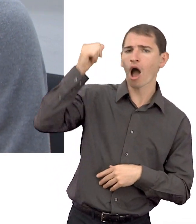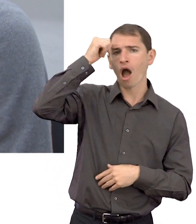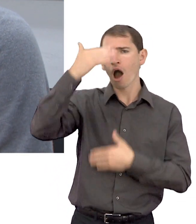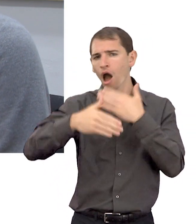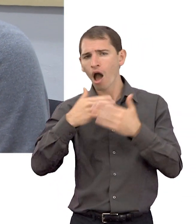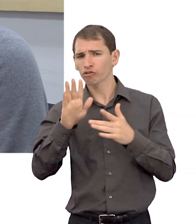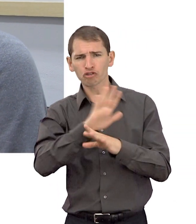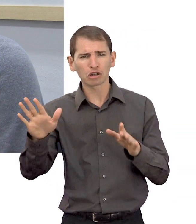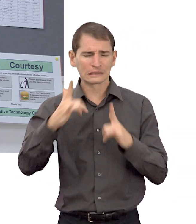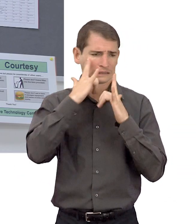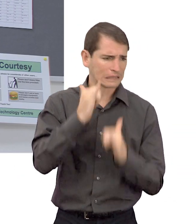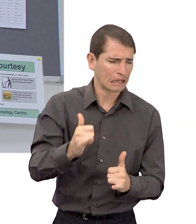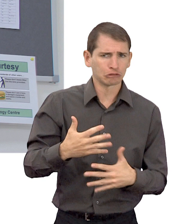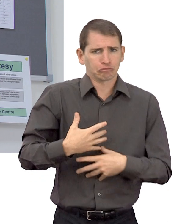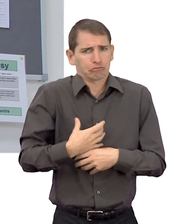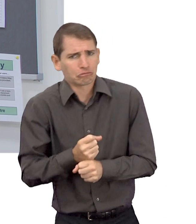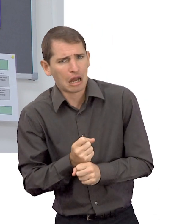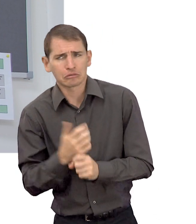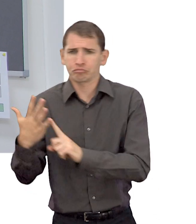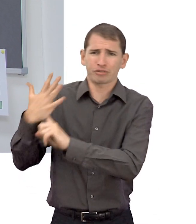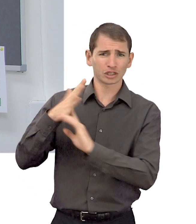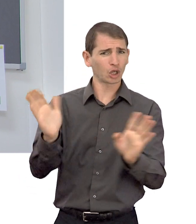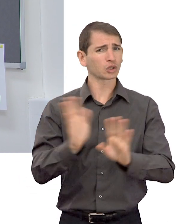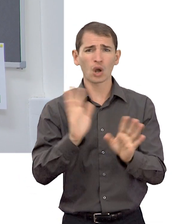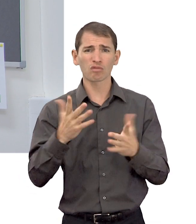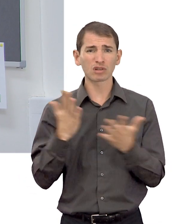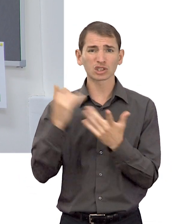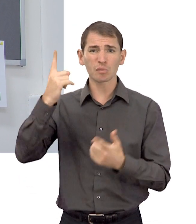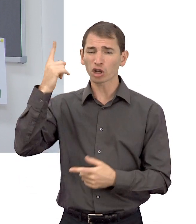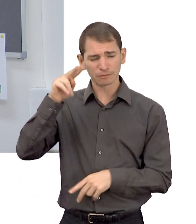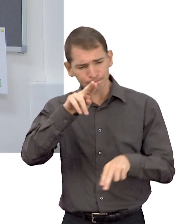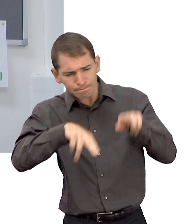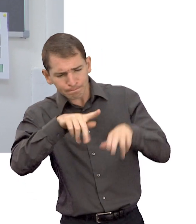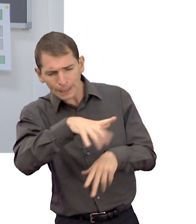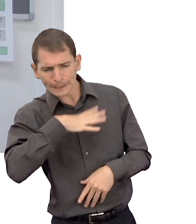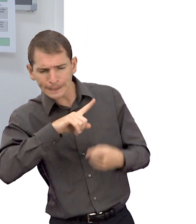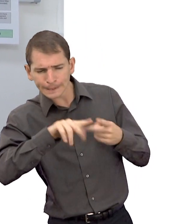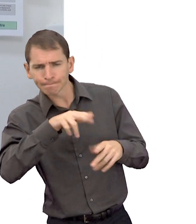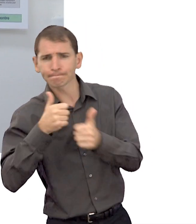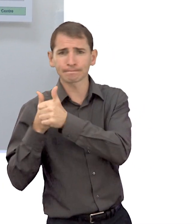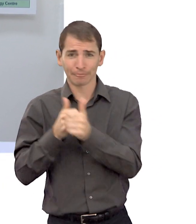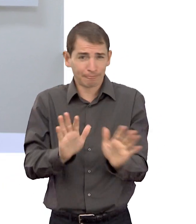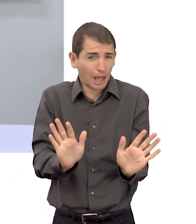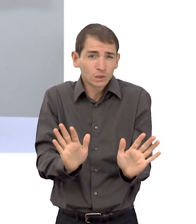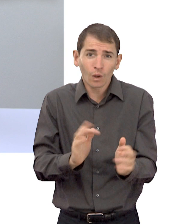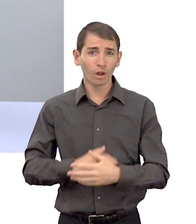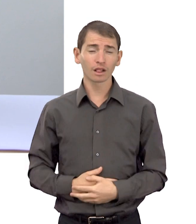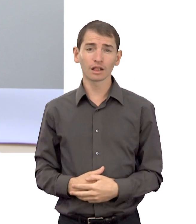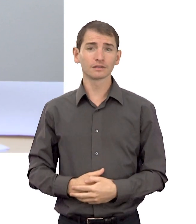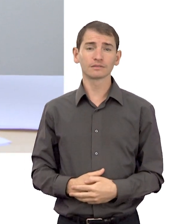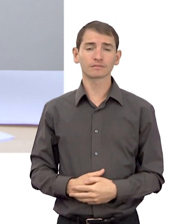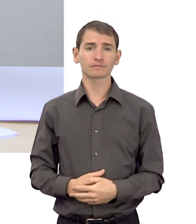So it's not like a typical test where it's strenuous and you're under pressure. It was more just someone really sort of qualifying how they can